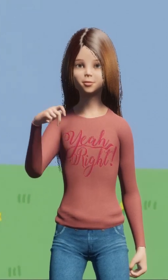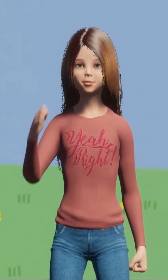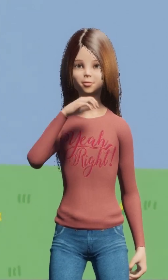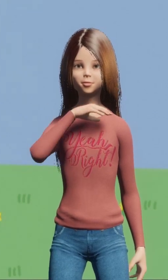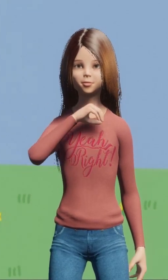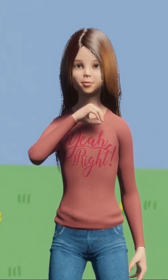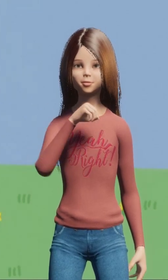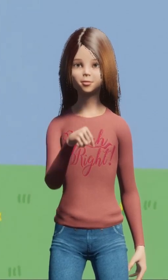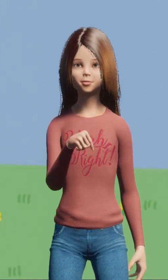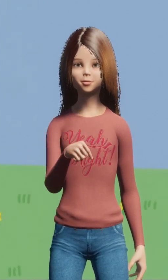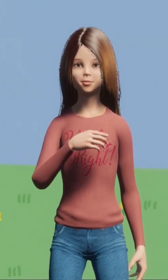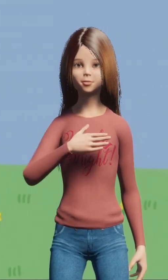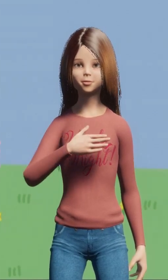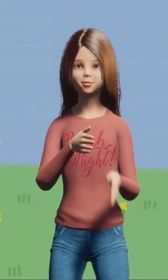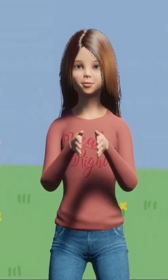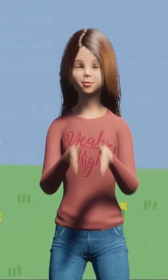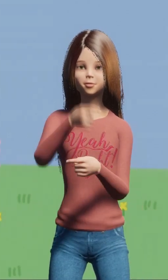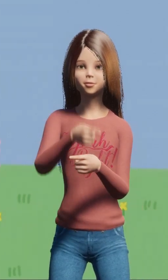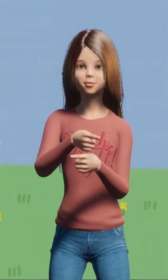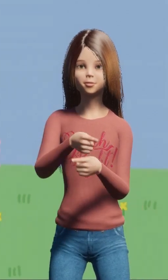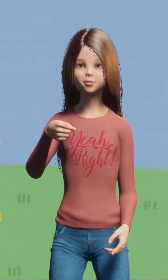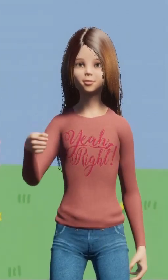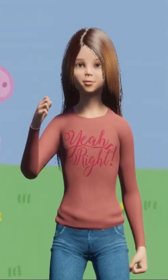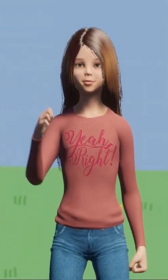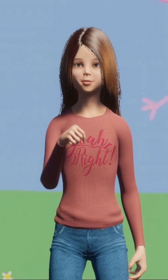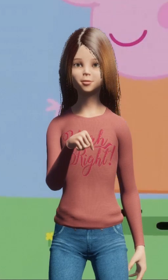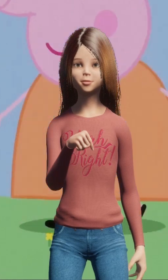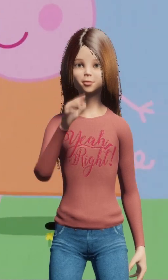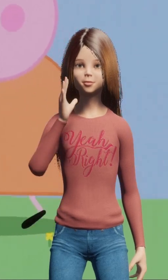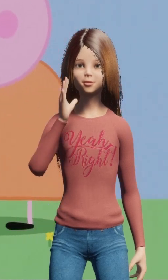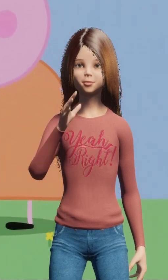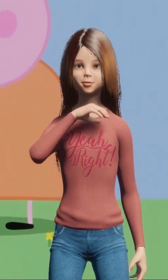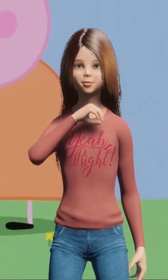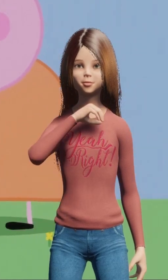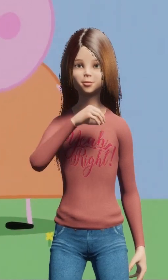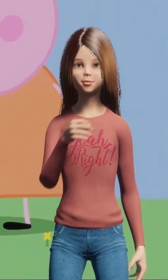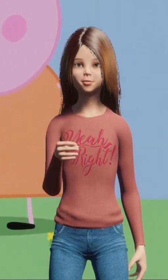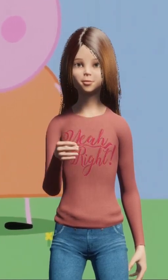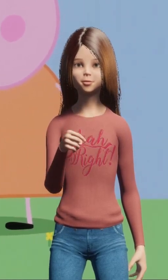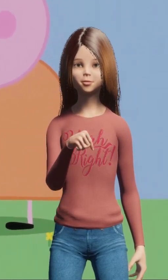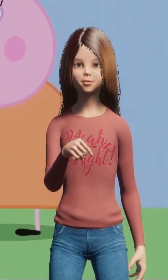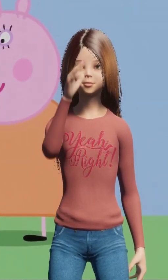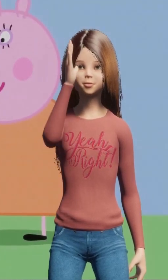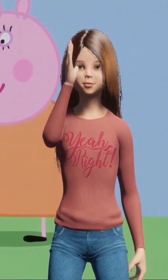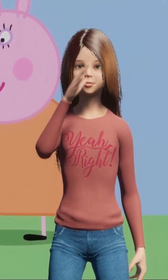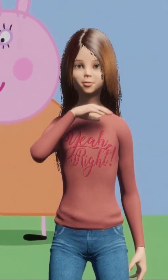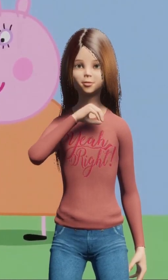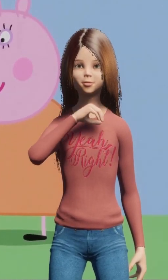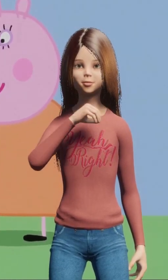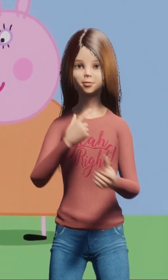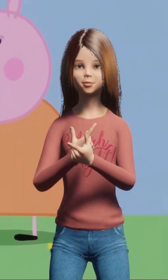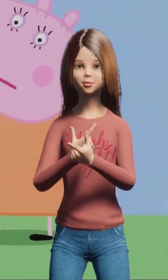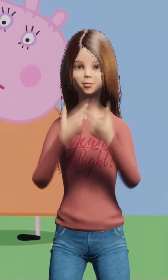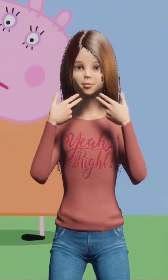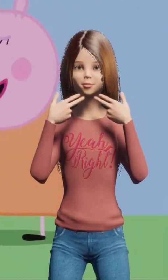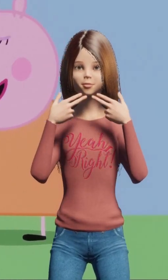I'm Peppa Pig. This is my little brother George. This is Mummy Pig. And this is